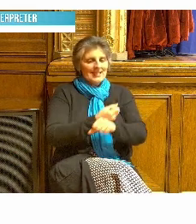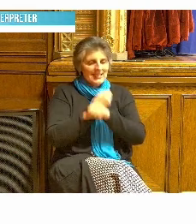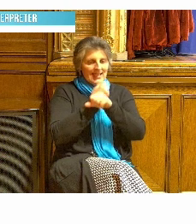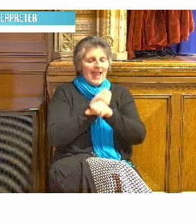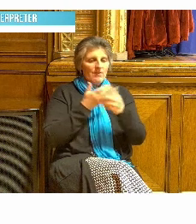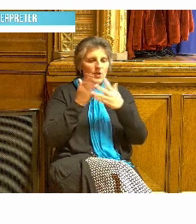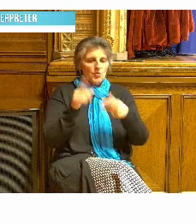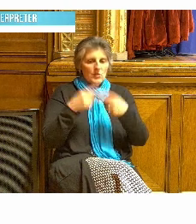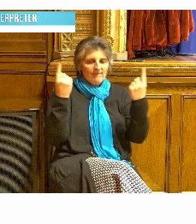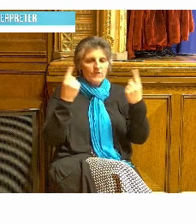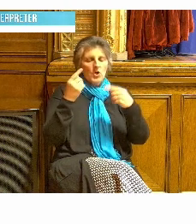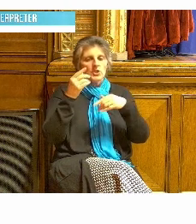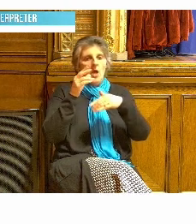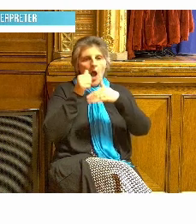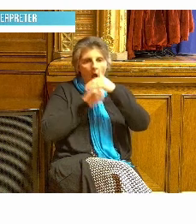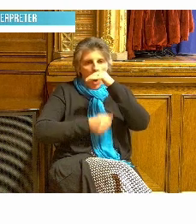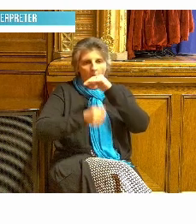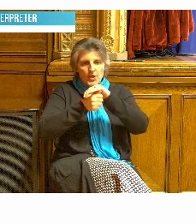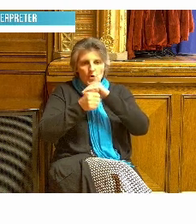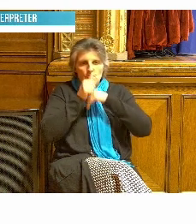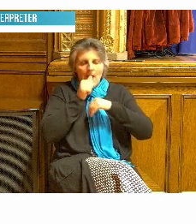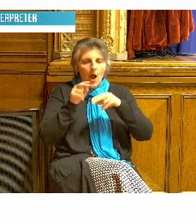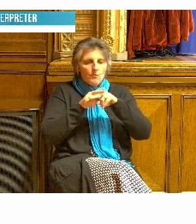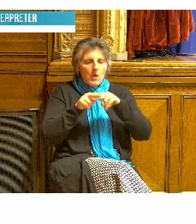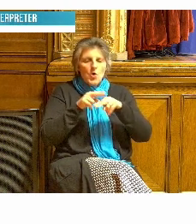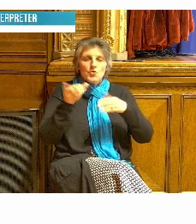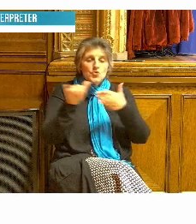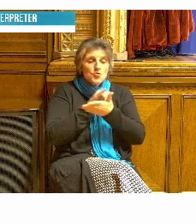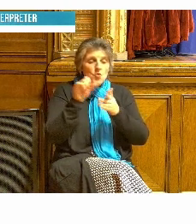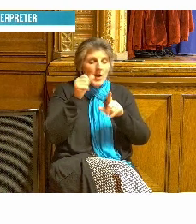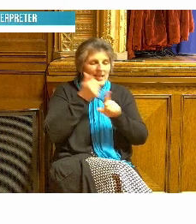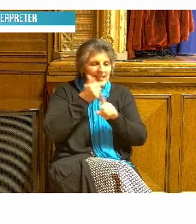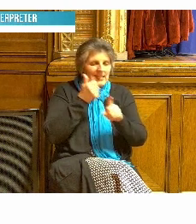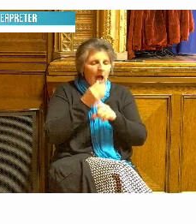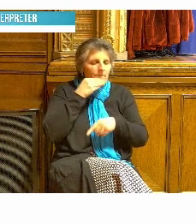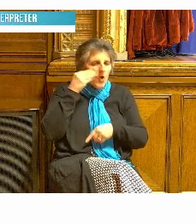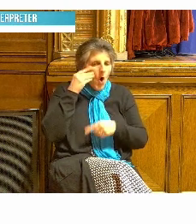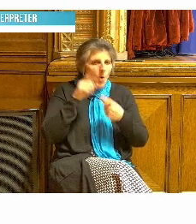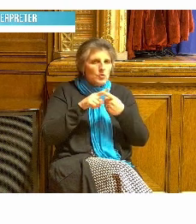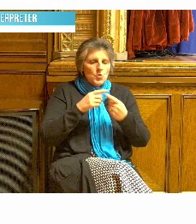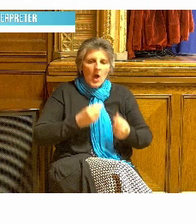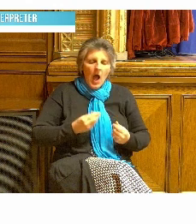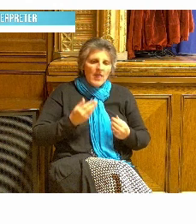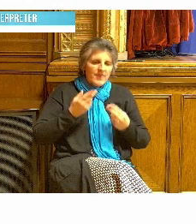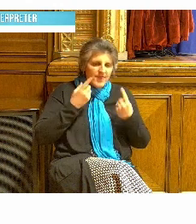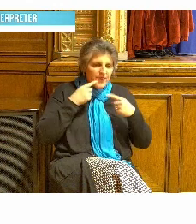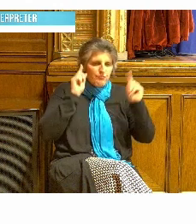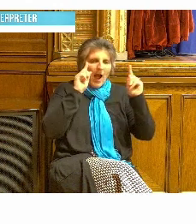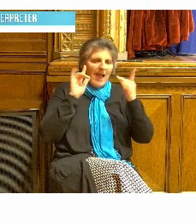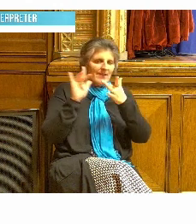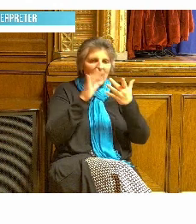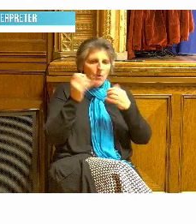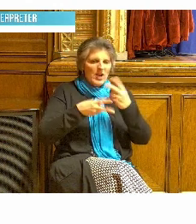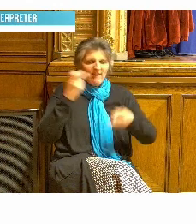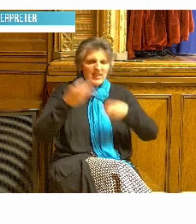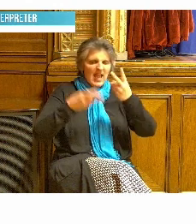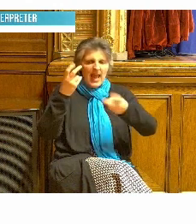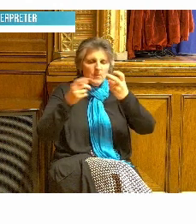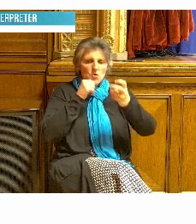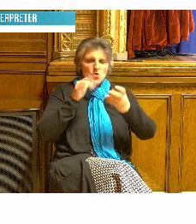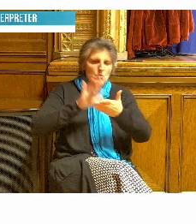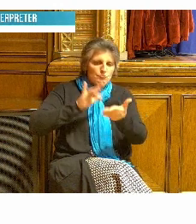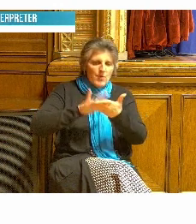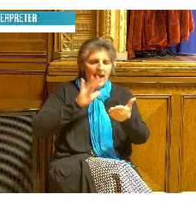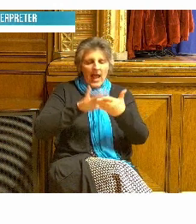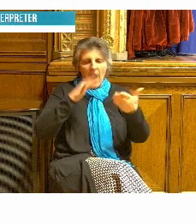the reverse Underground Railroad. New York itself was the home to a thriving network of kidnappers who preyed on